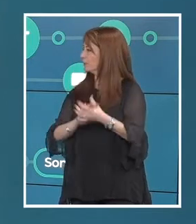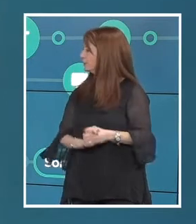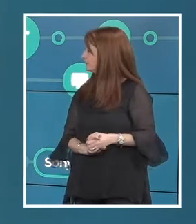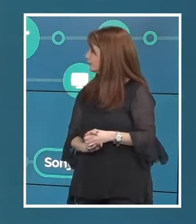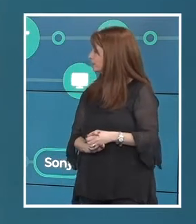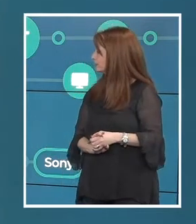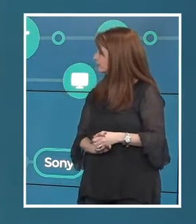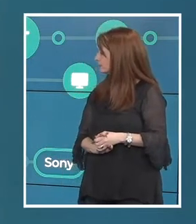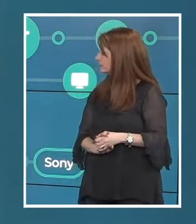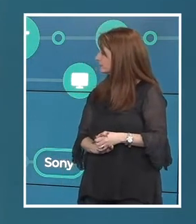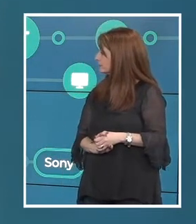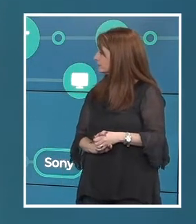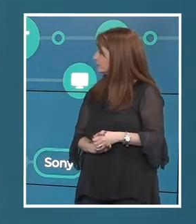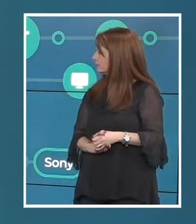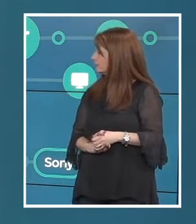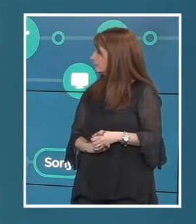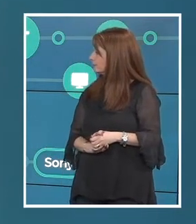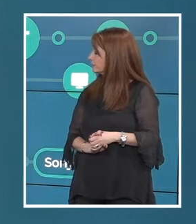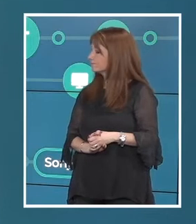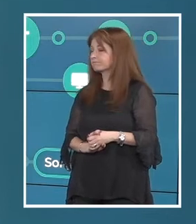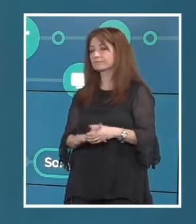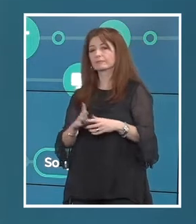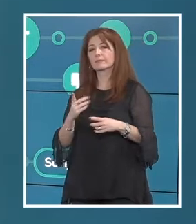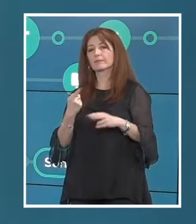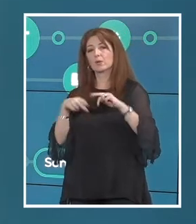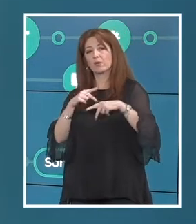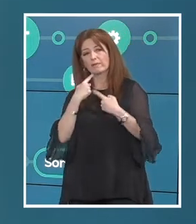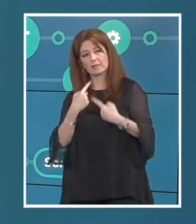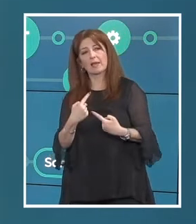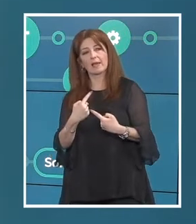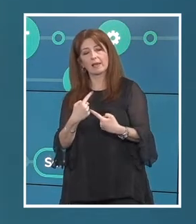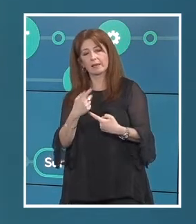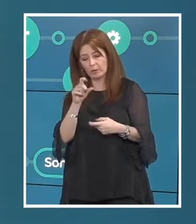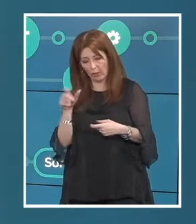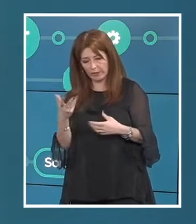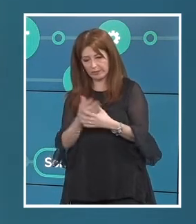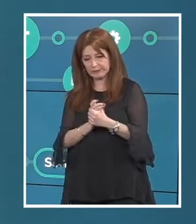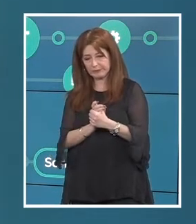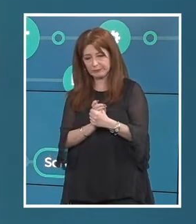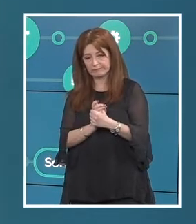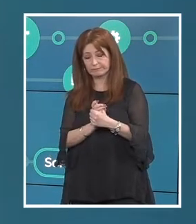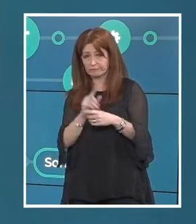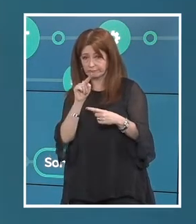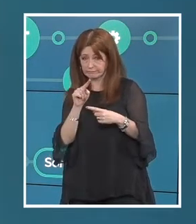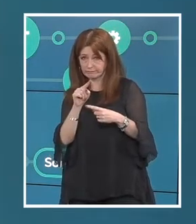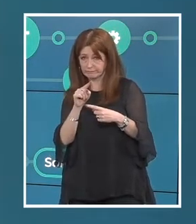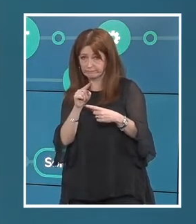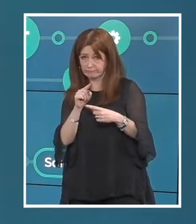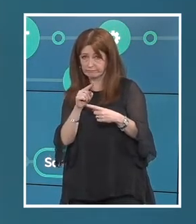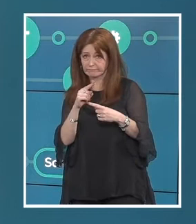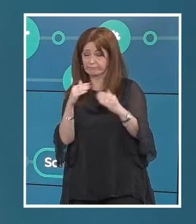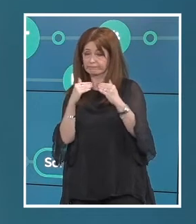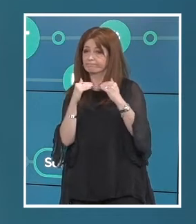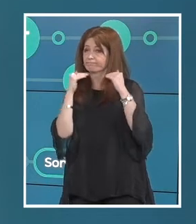So what we find a lot with colleagues, when we say to people that, we need to raise the level of accessibility on the